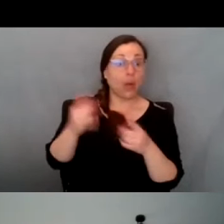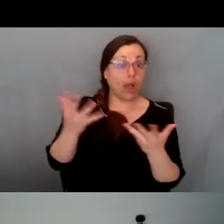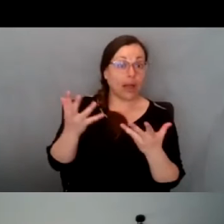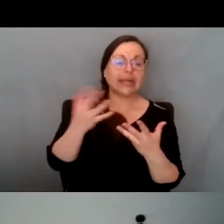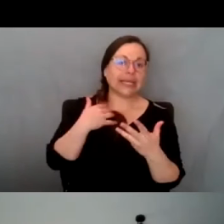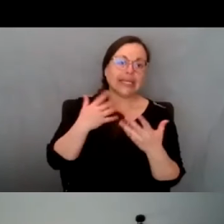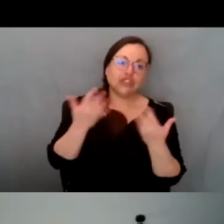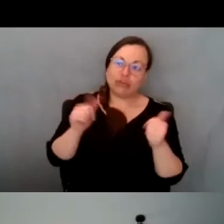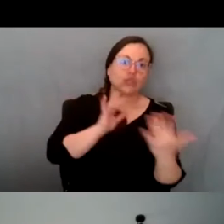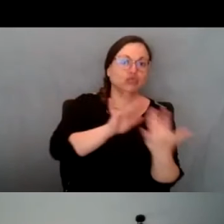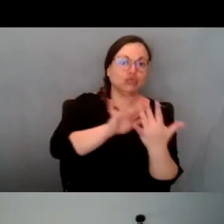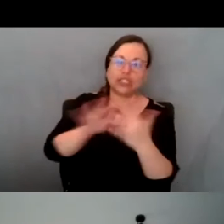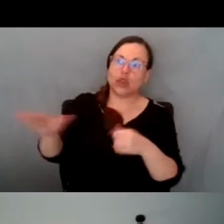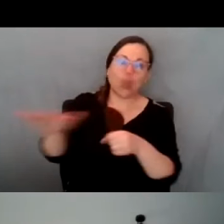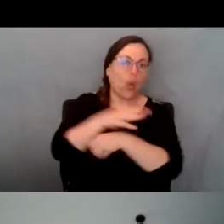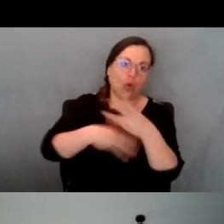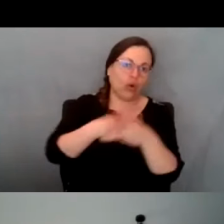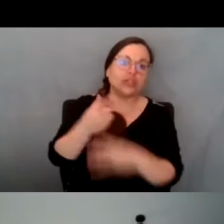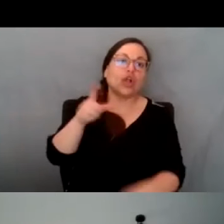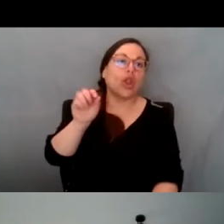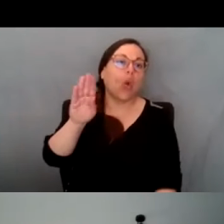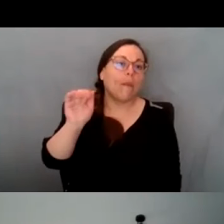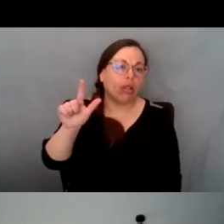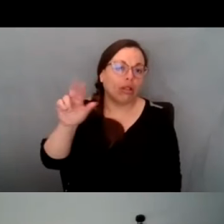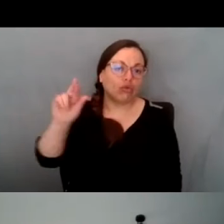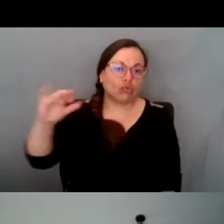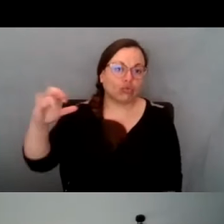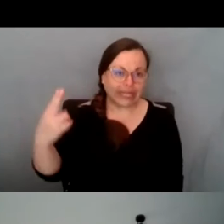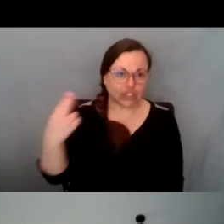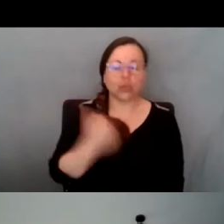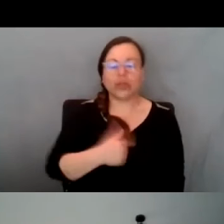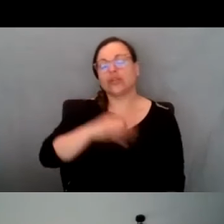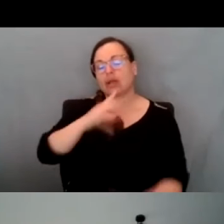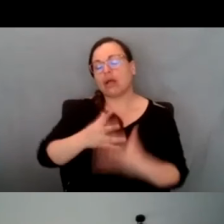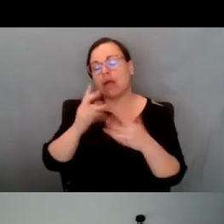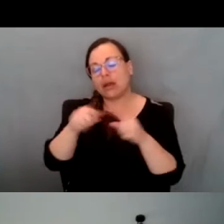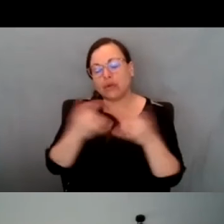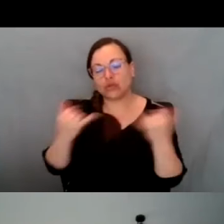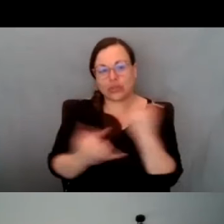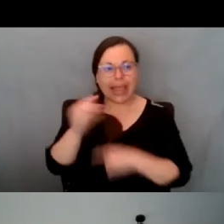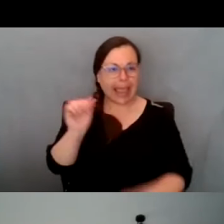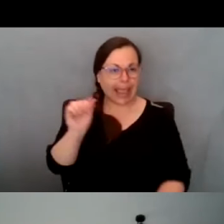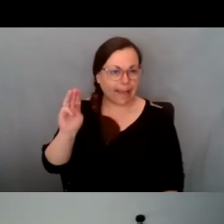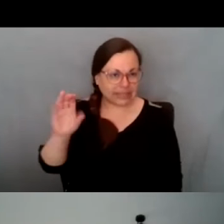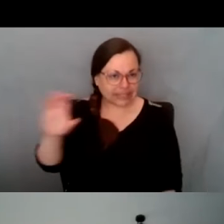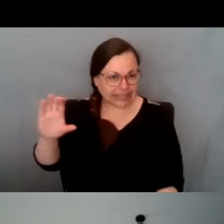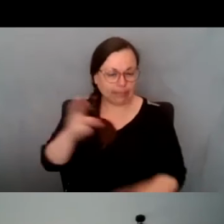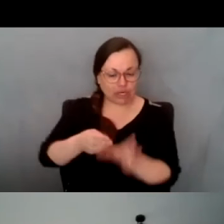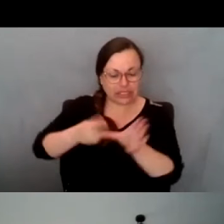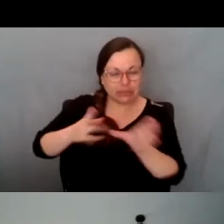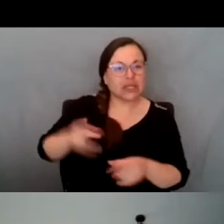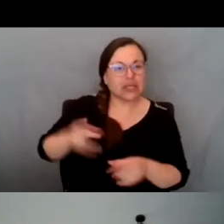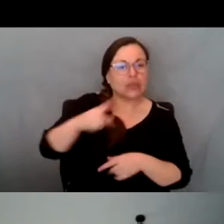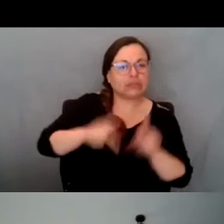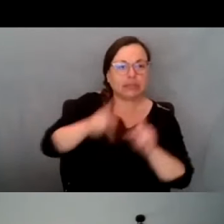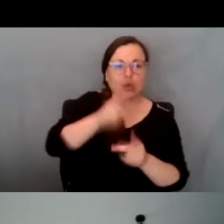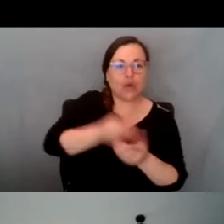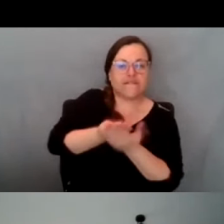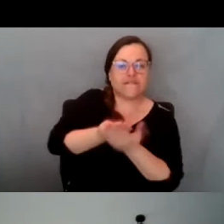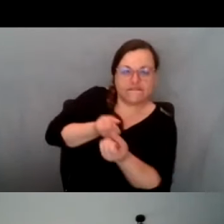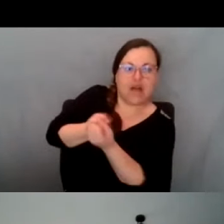So we're talking a lot today about what we call the AMC participants, which are the funded participants that will have access